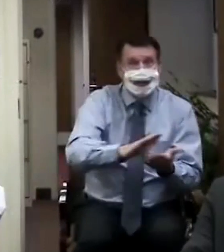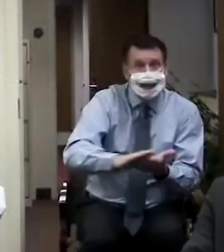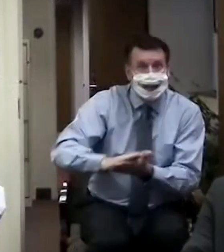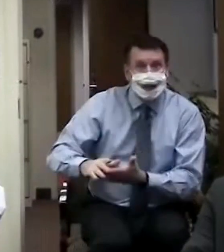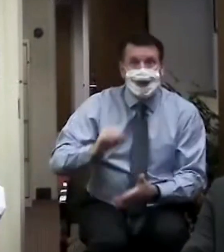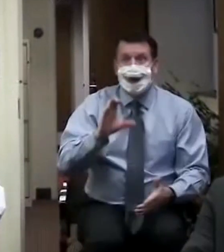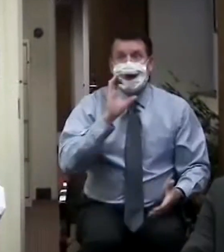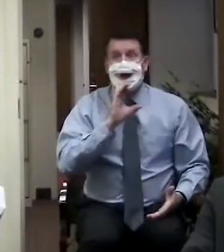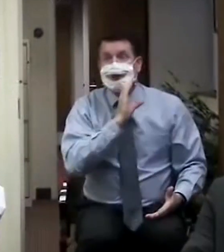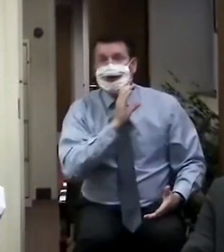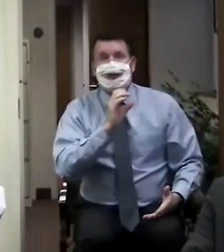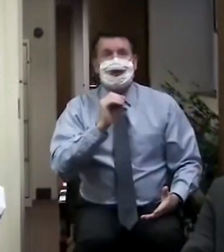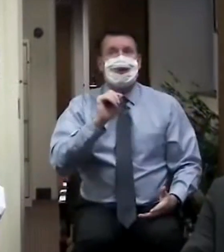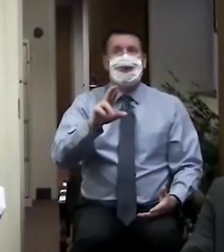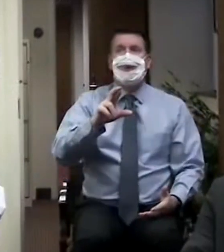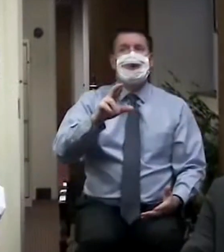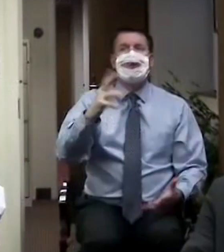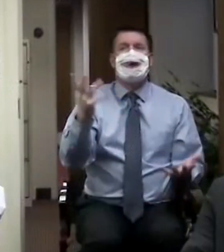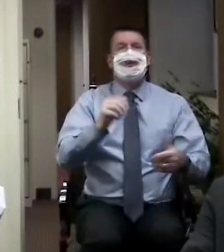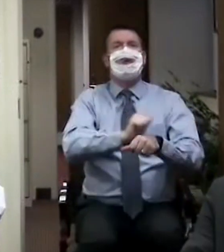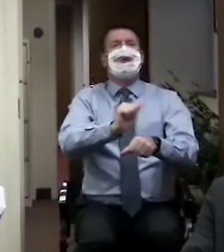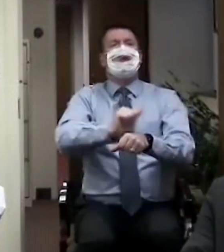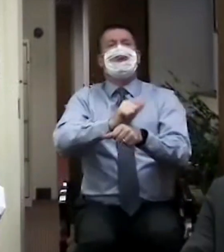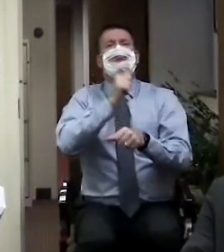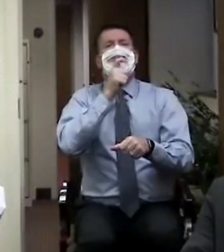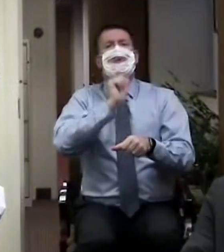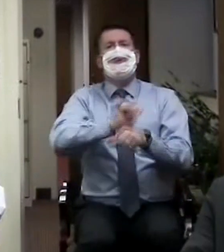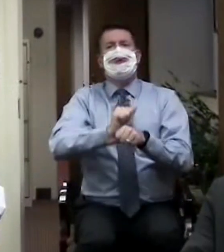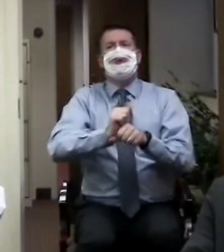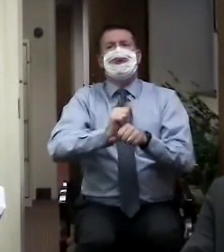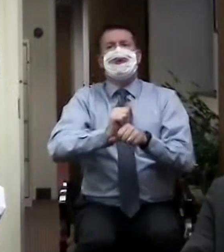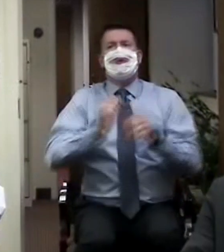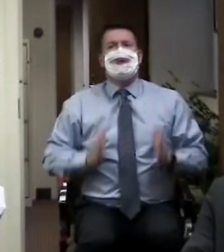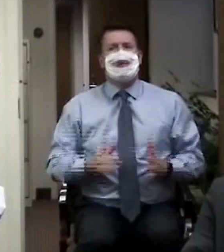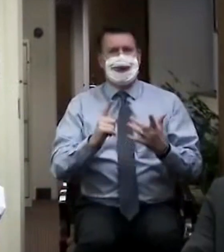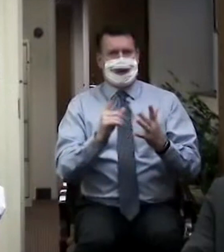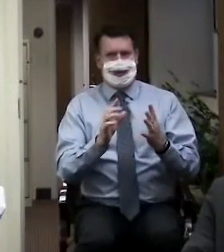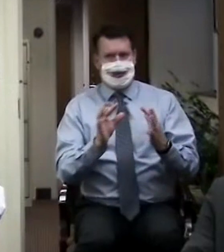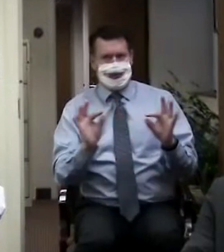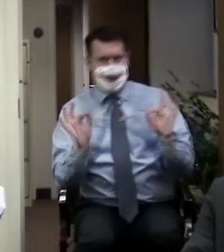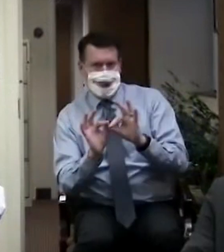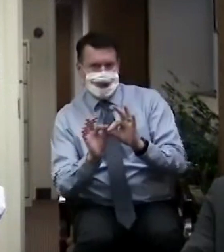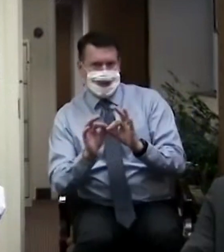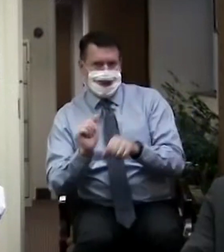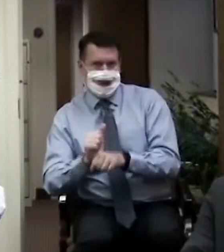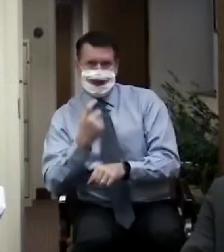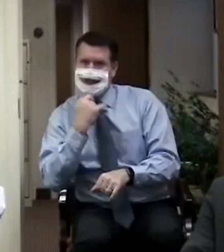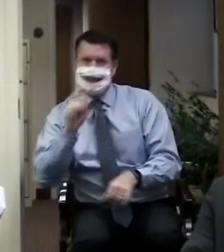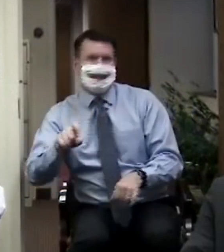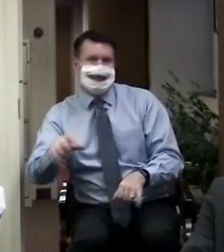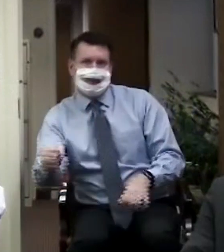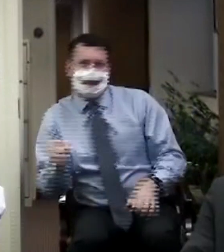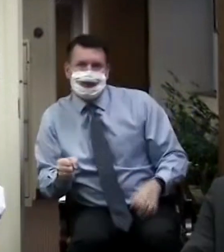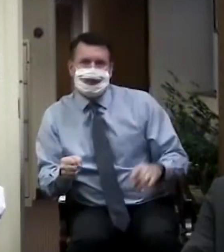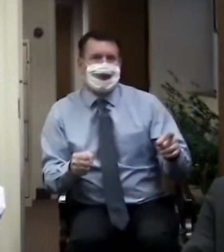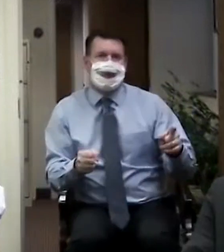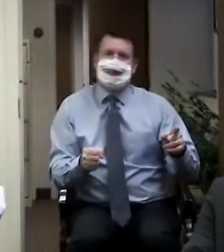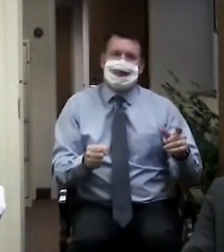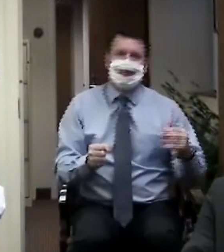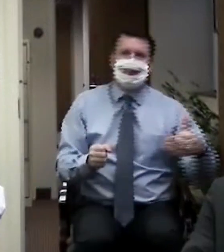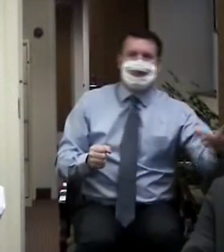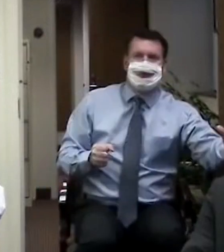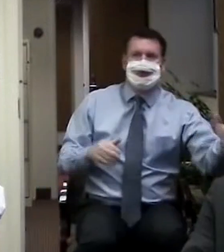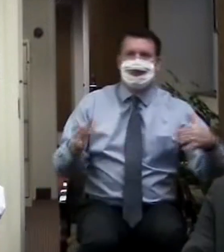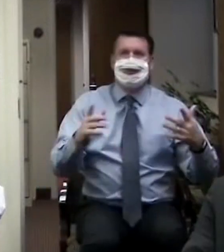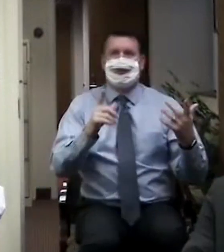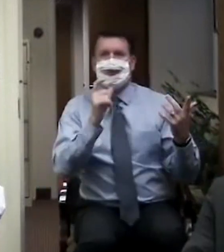that disinfection is very important. You know, how are you handling who is going to be furloughed? And I guess